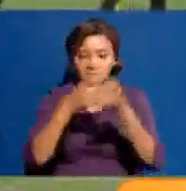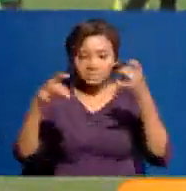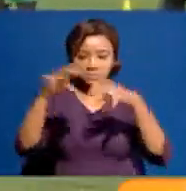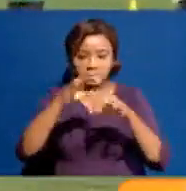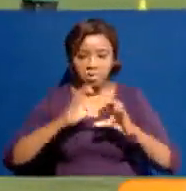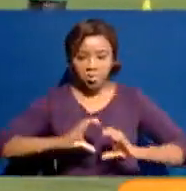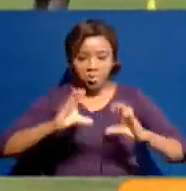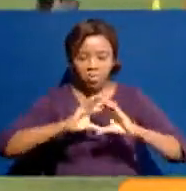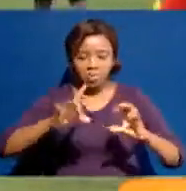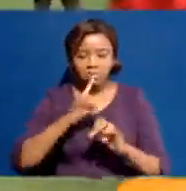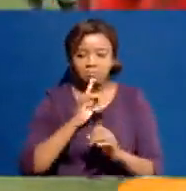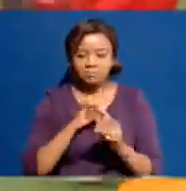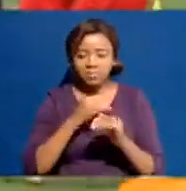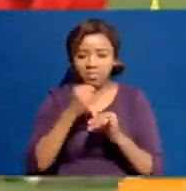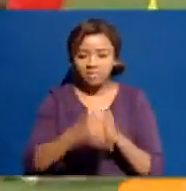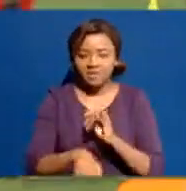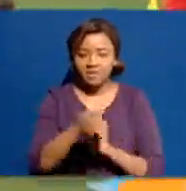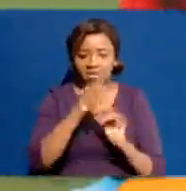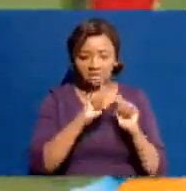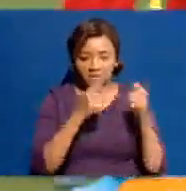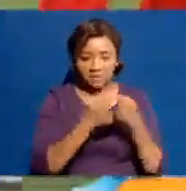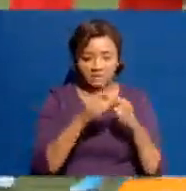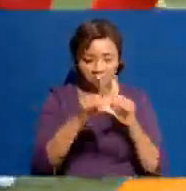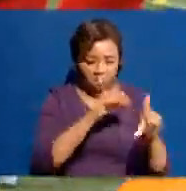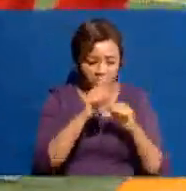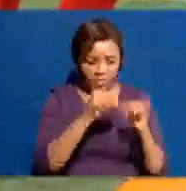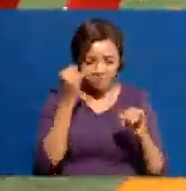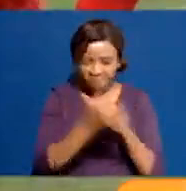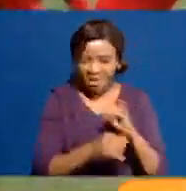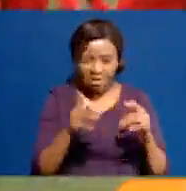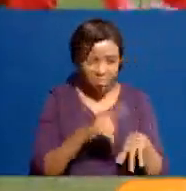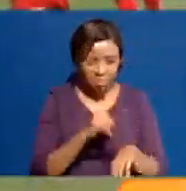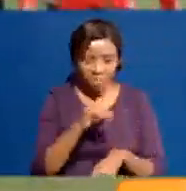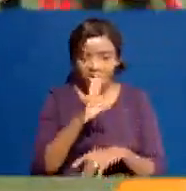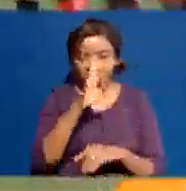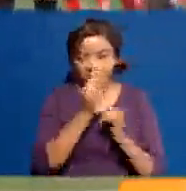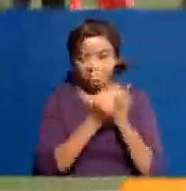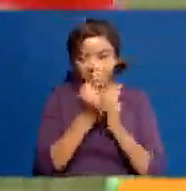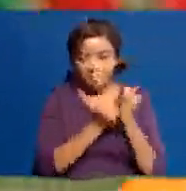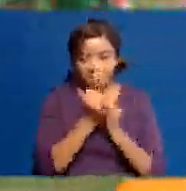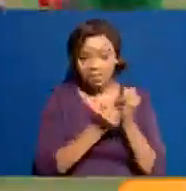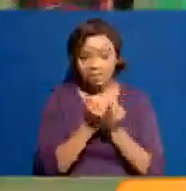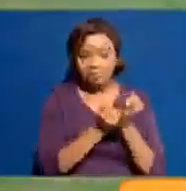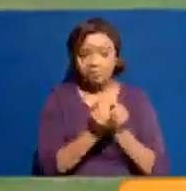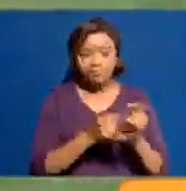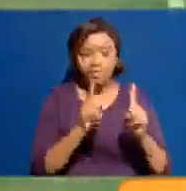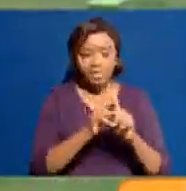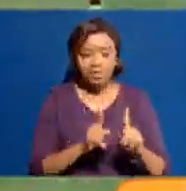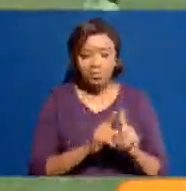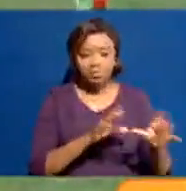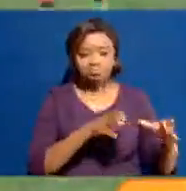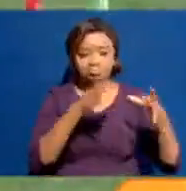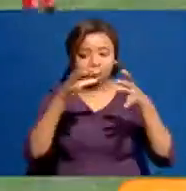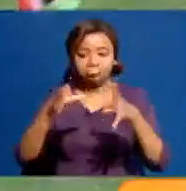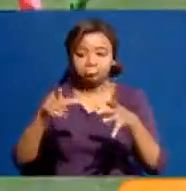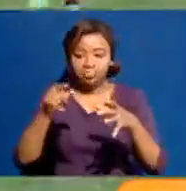Firat named the final 24-man squad on Saturday to face off with the 24th-ranked Iran at the famous Azadi